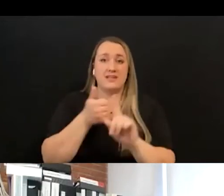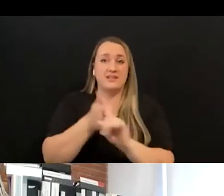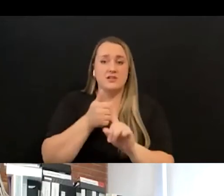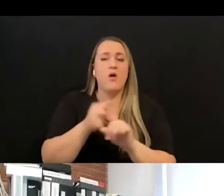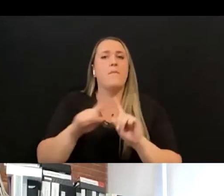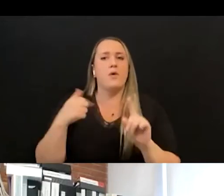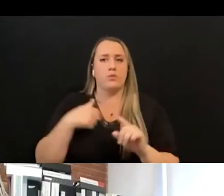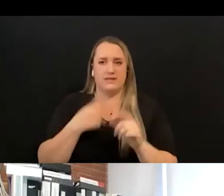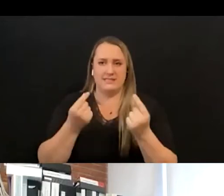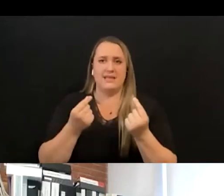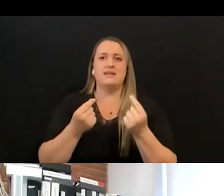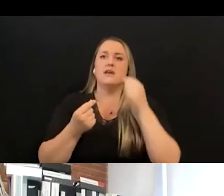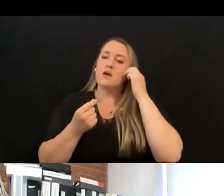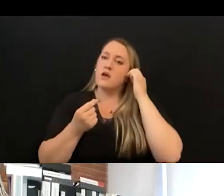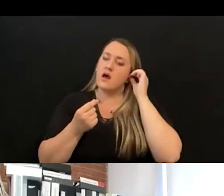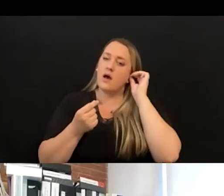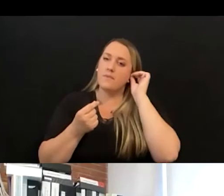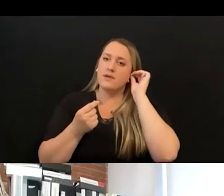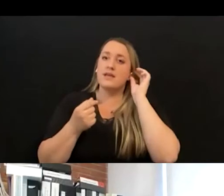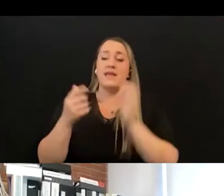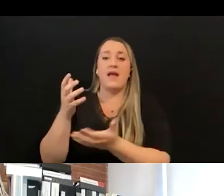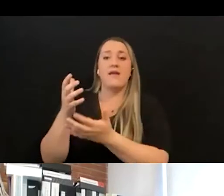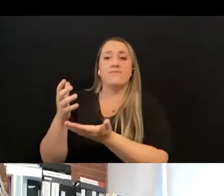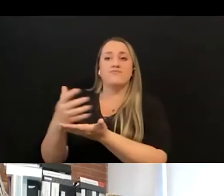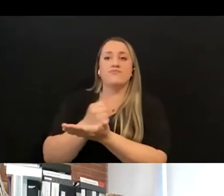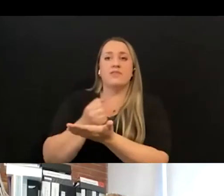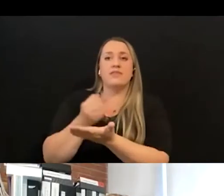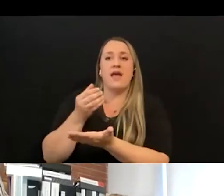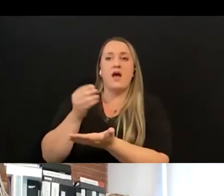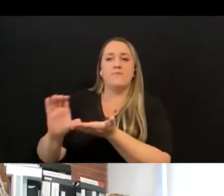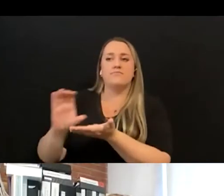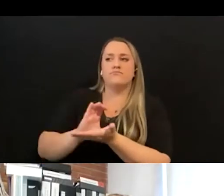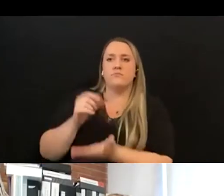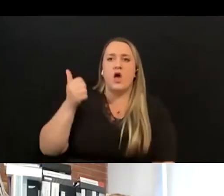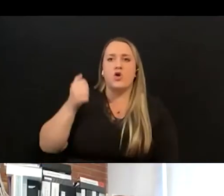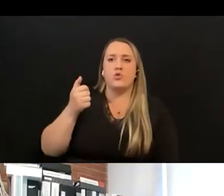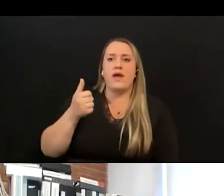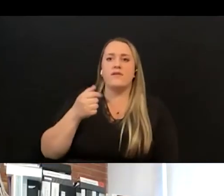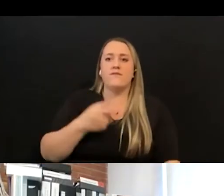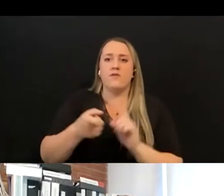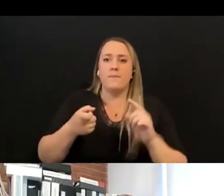Library Services American Rescue Fund grant that was really focused on leveraging the exhibition after the fact to